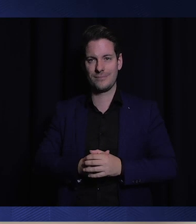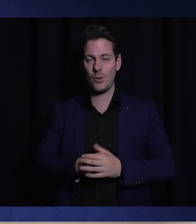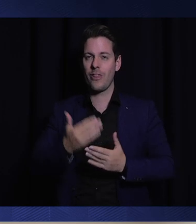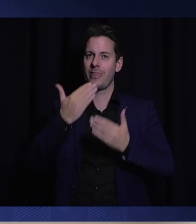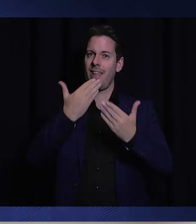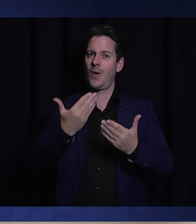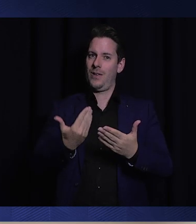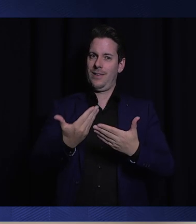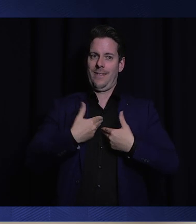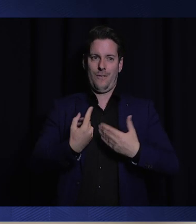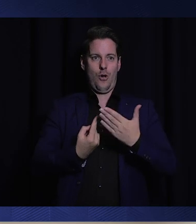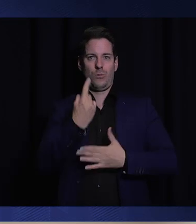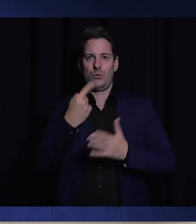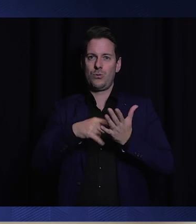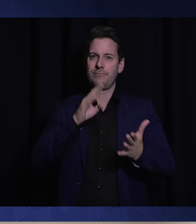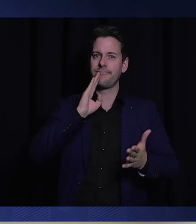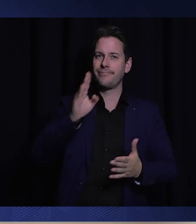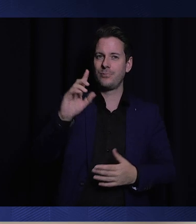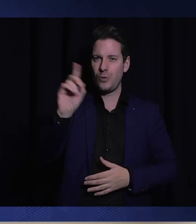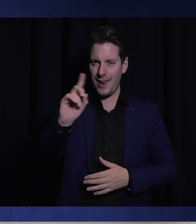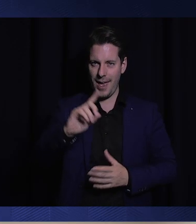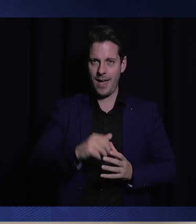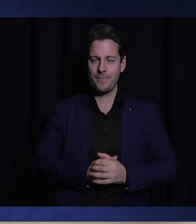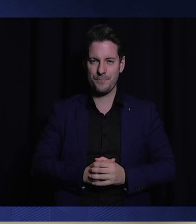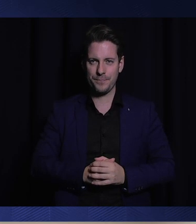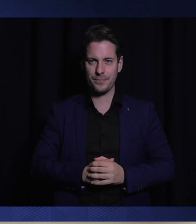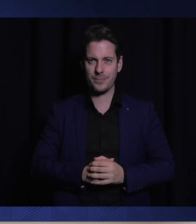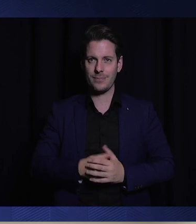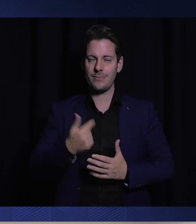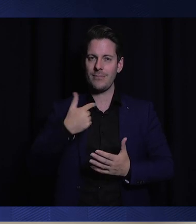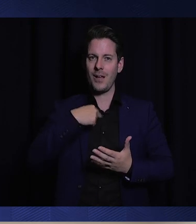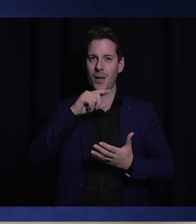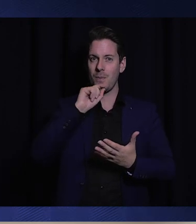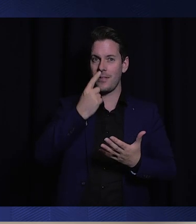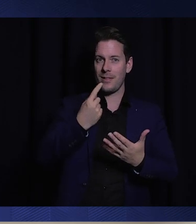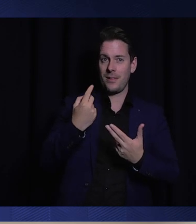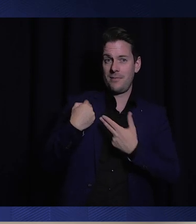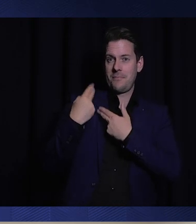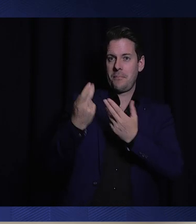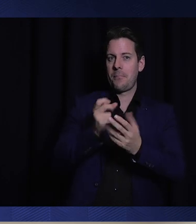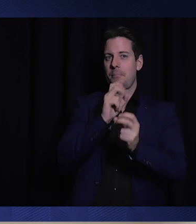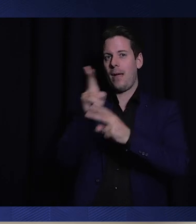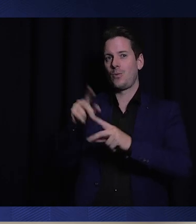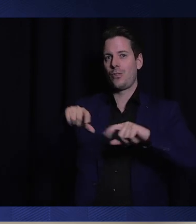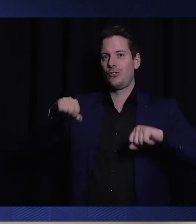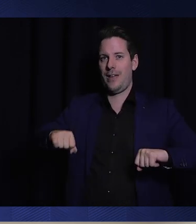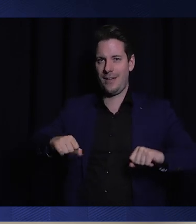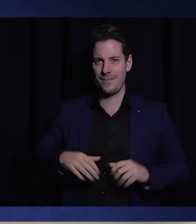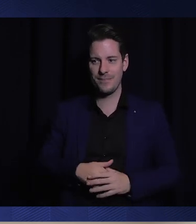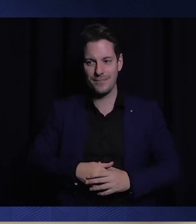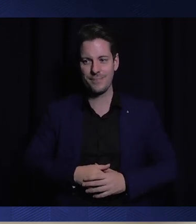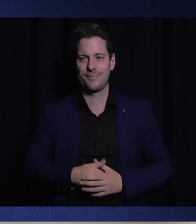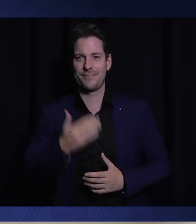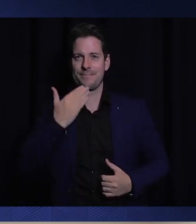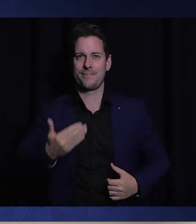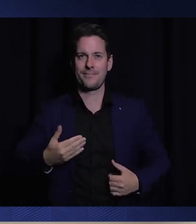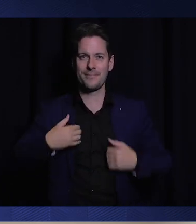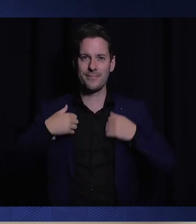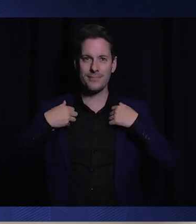meant the environment on which children play in this community are no longer contaminated by sewage, and the sewage